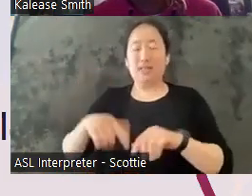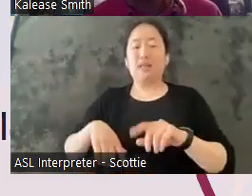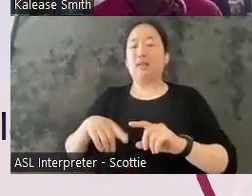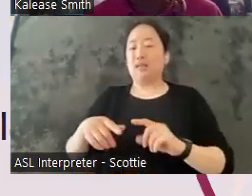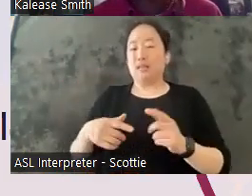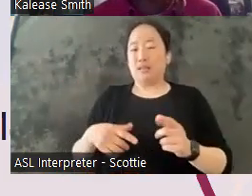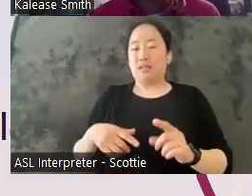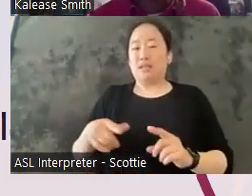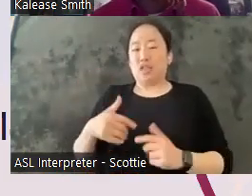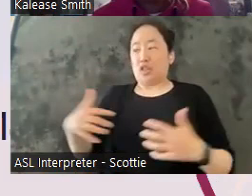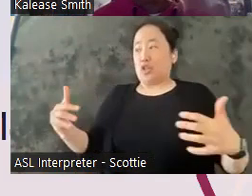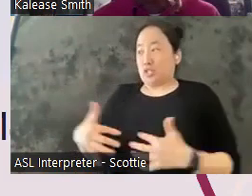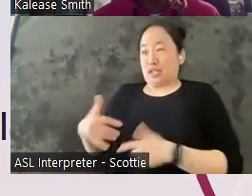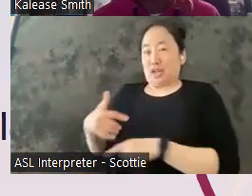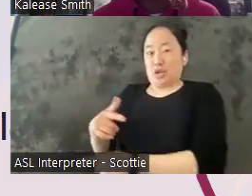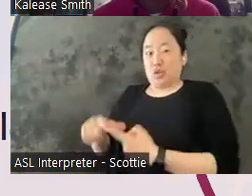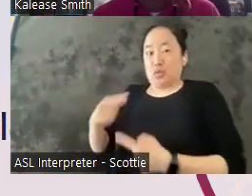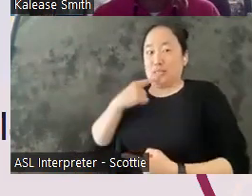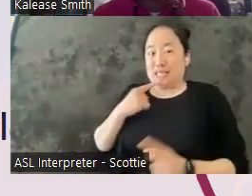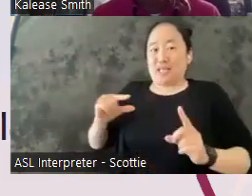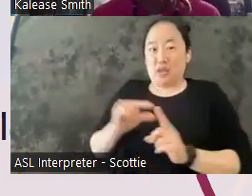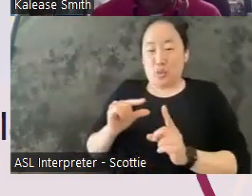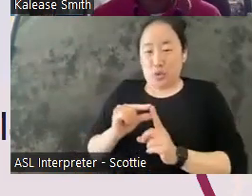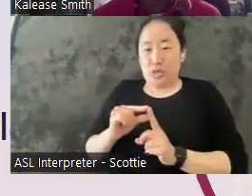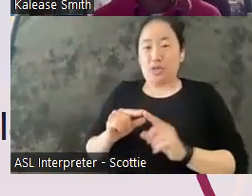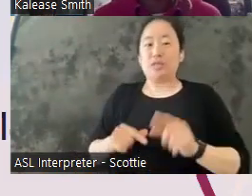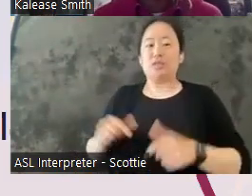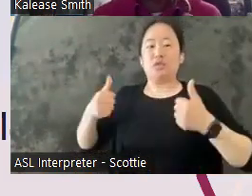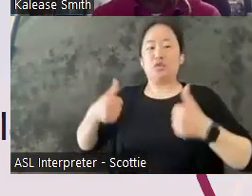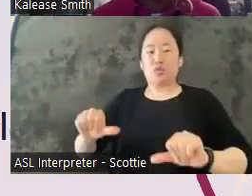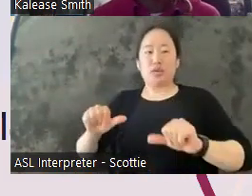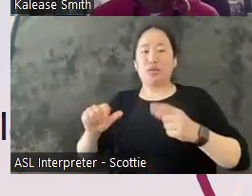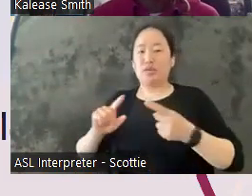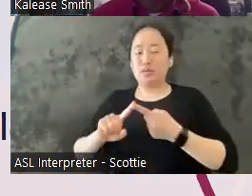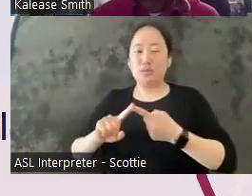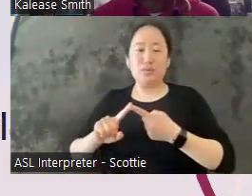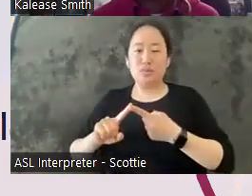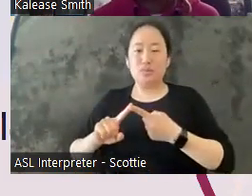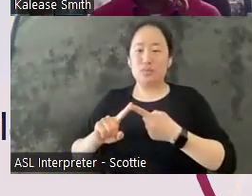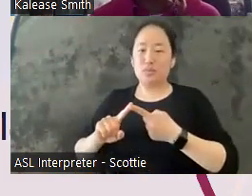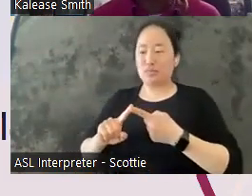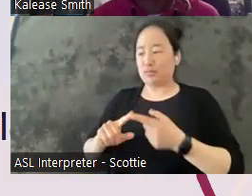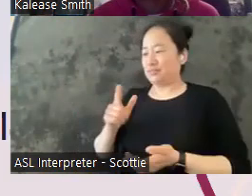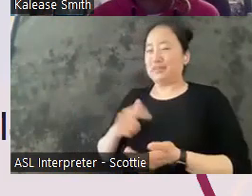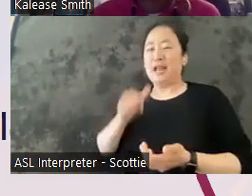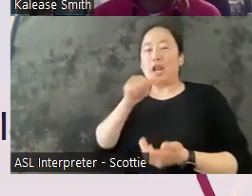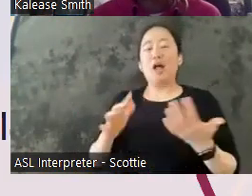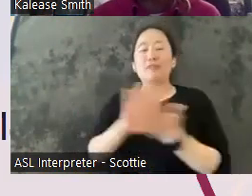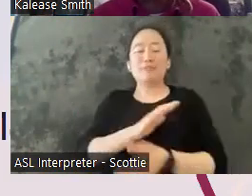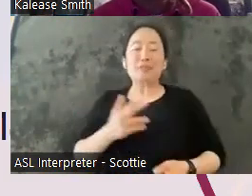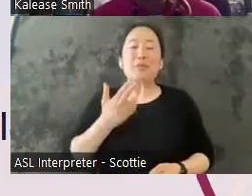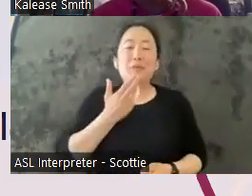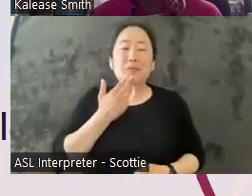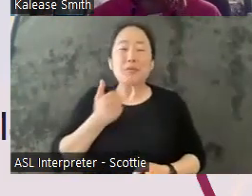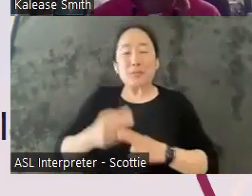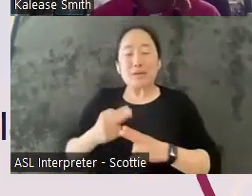say the words to their parents. So saying the words, trying to normalize those parts of the body and teaching them, you know,